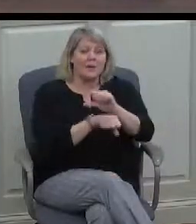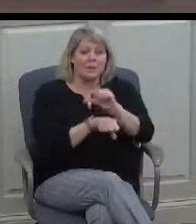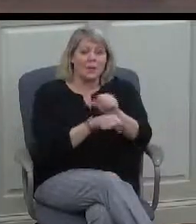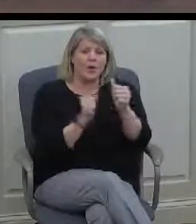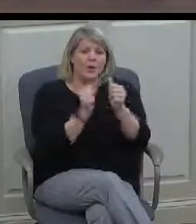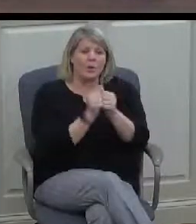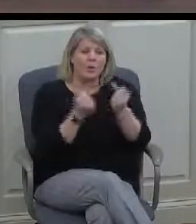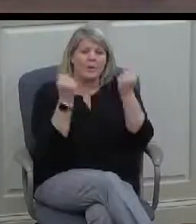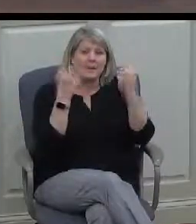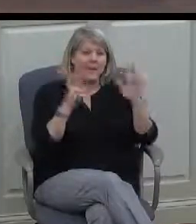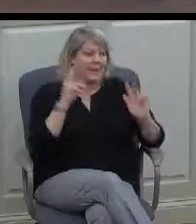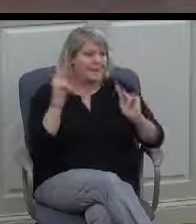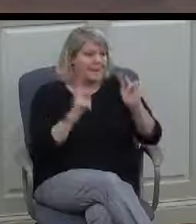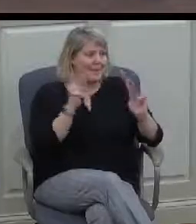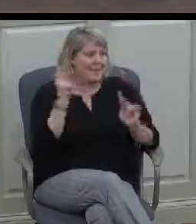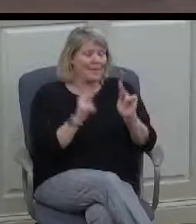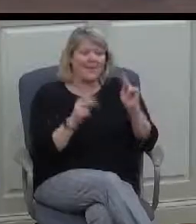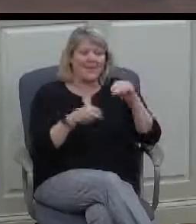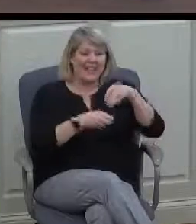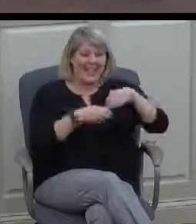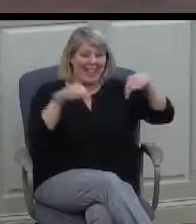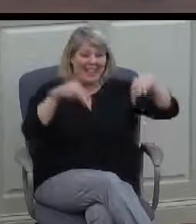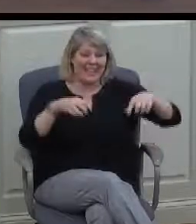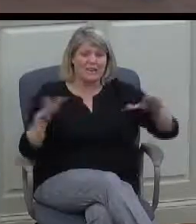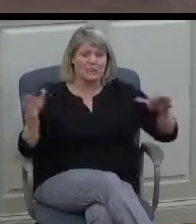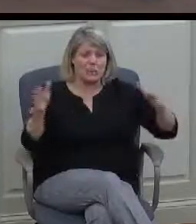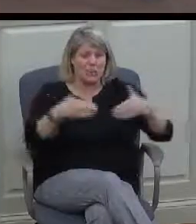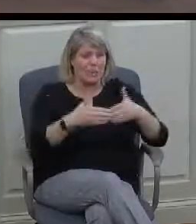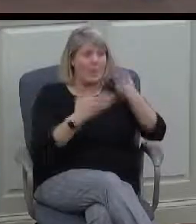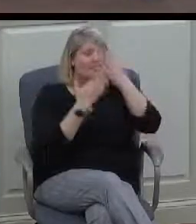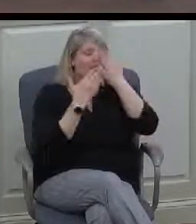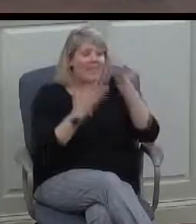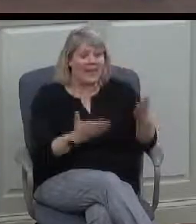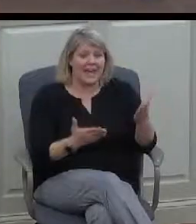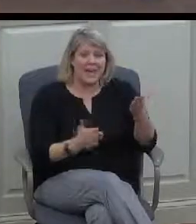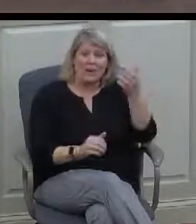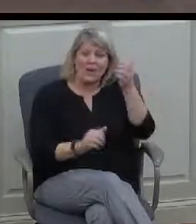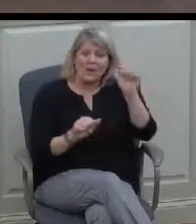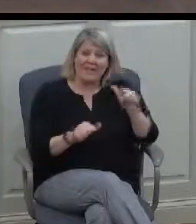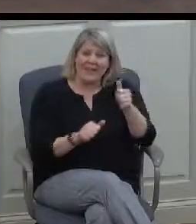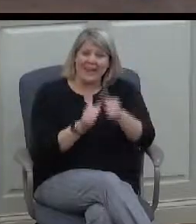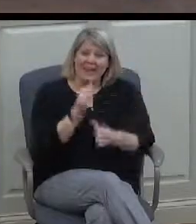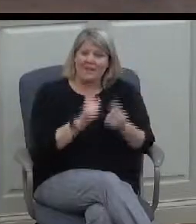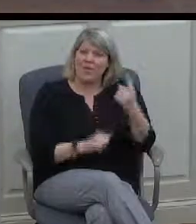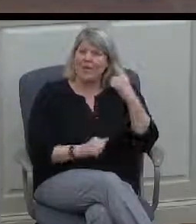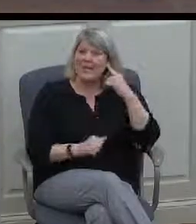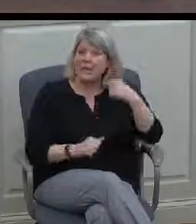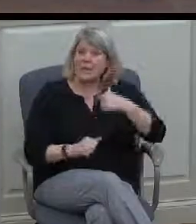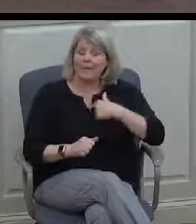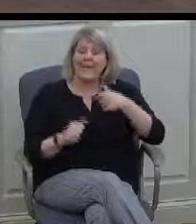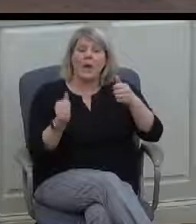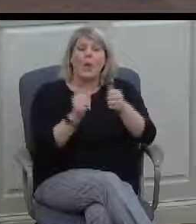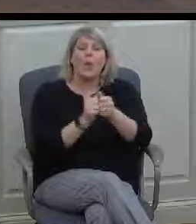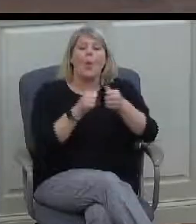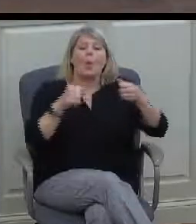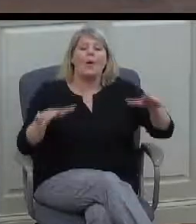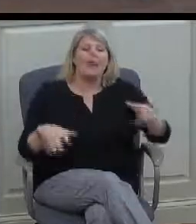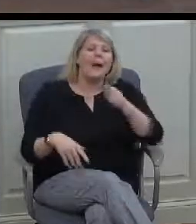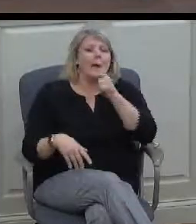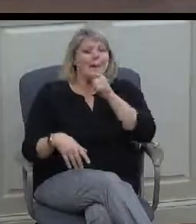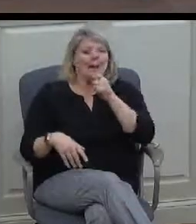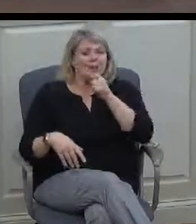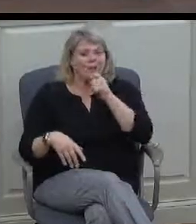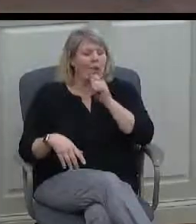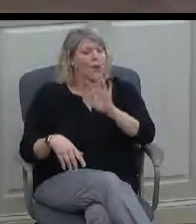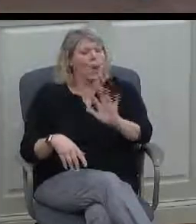on this project, so thank those folks as well. Can everybody hear me okay without the microphone? A little easier for me to. No,